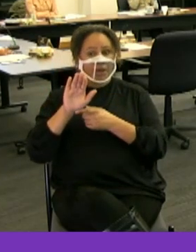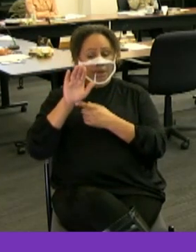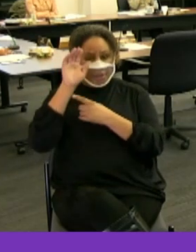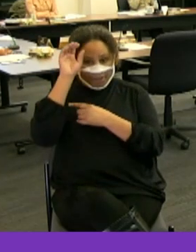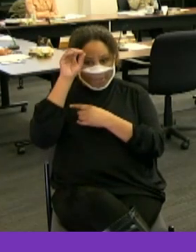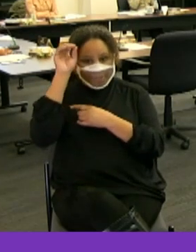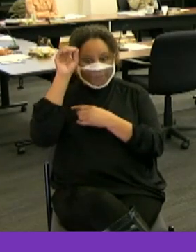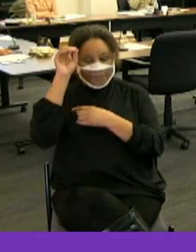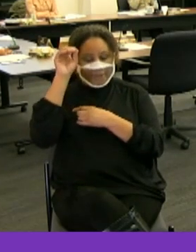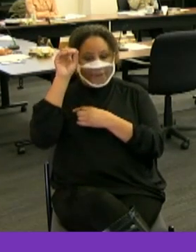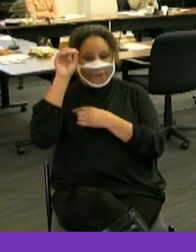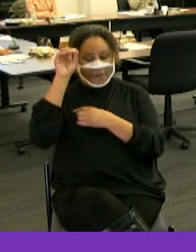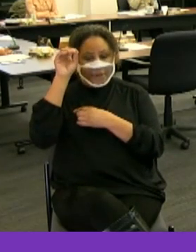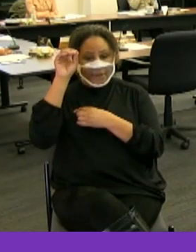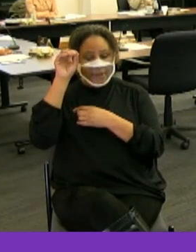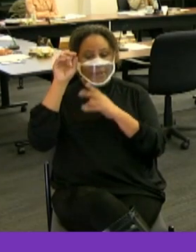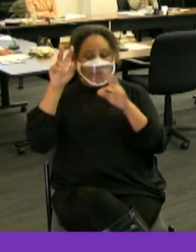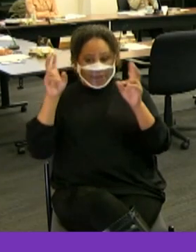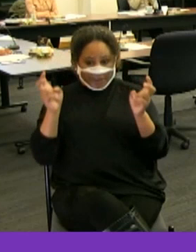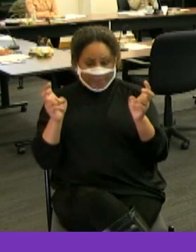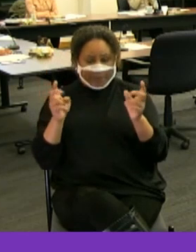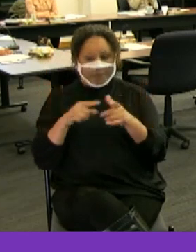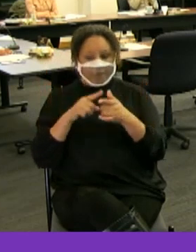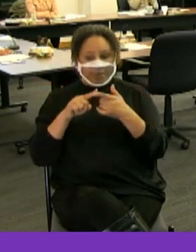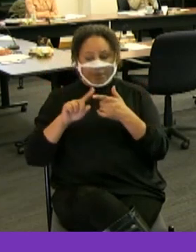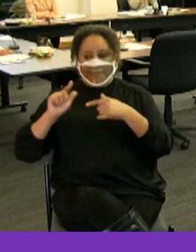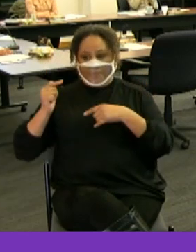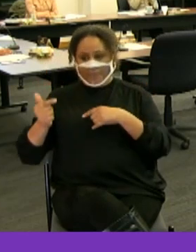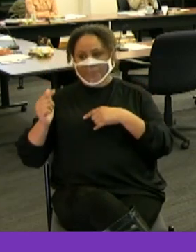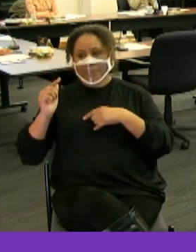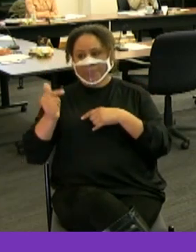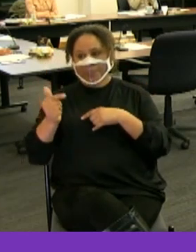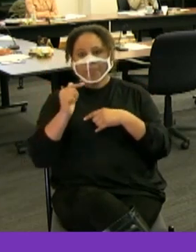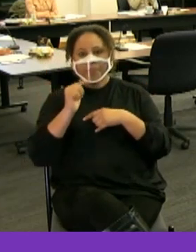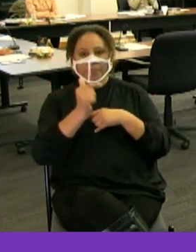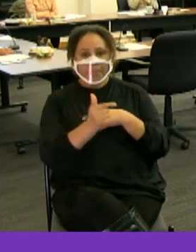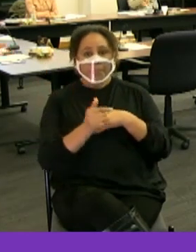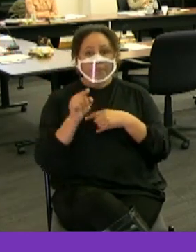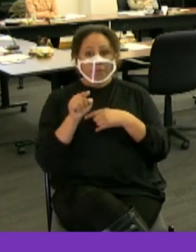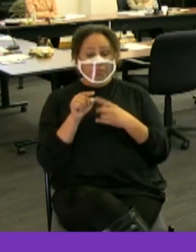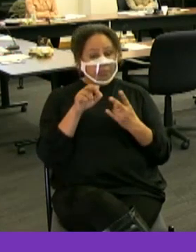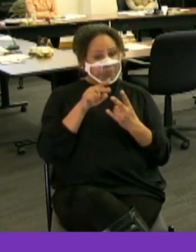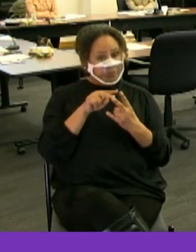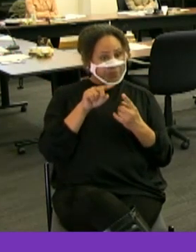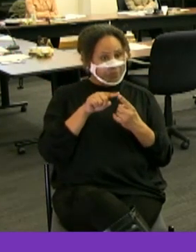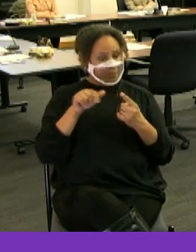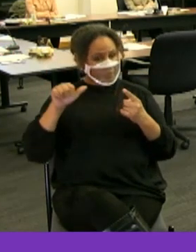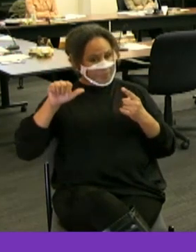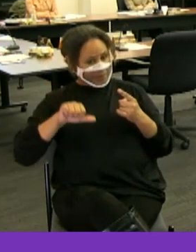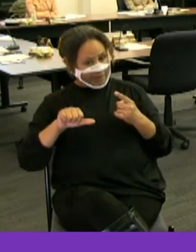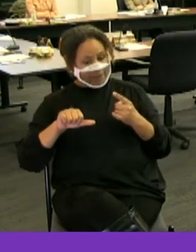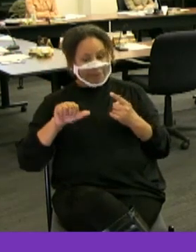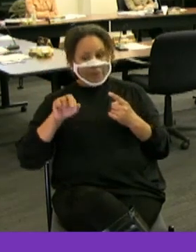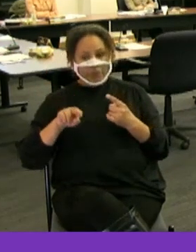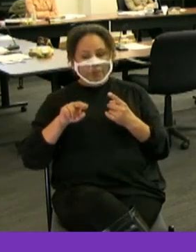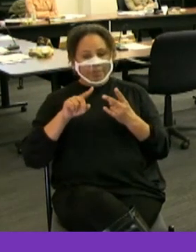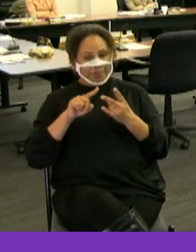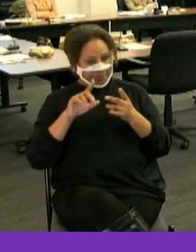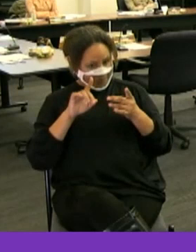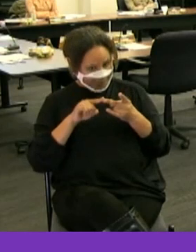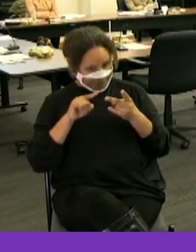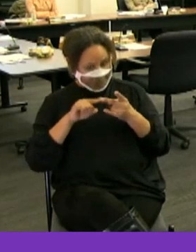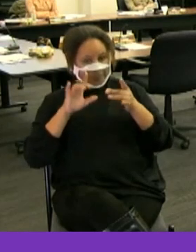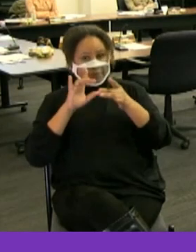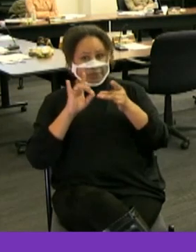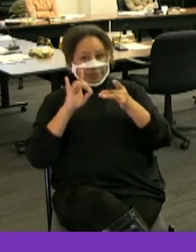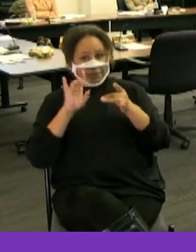and on the topic, everyone would go around. You can either pass your beginning time or you can state your opinion. You don't have